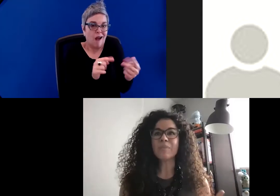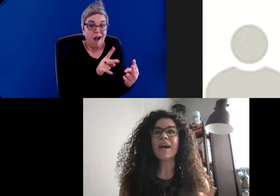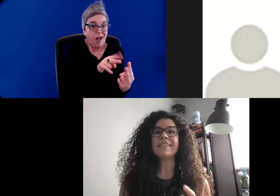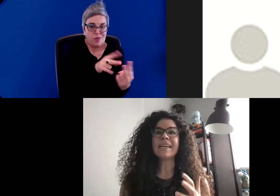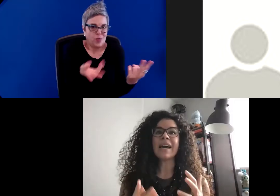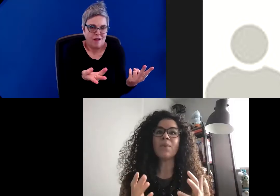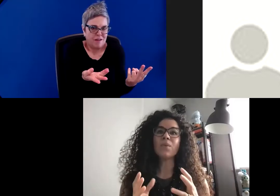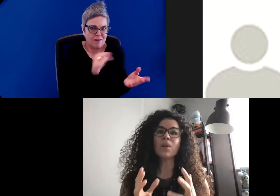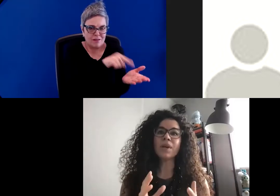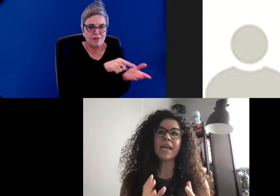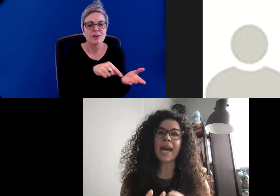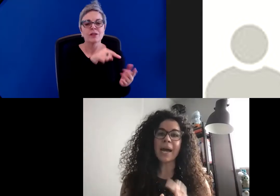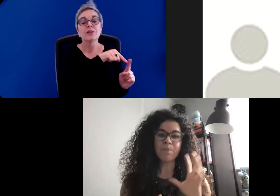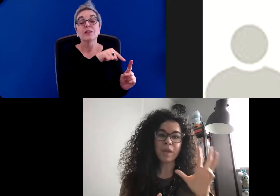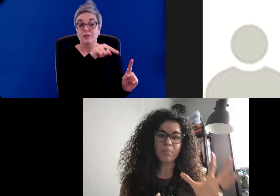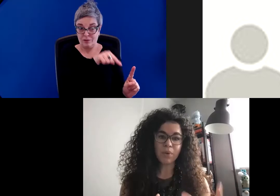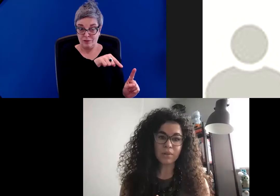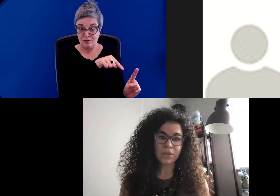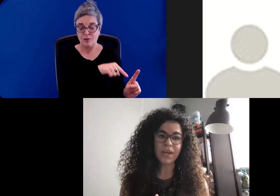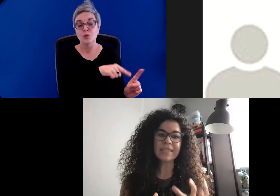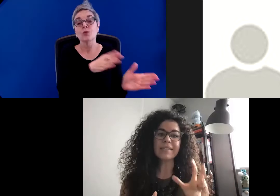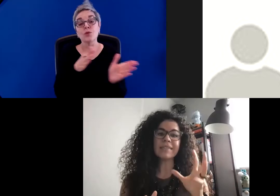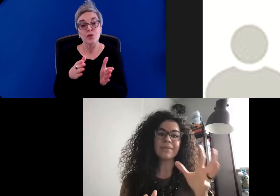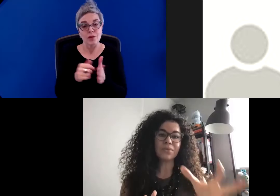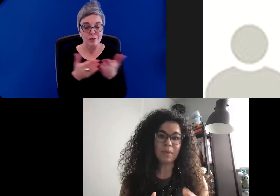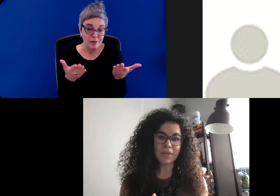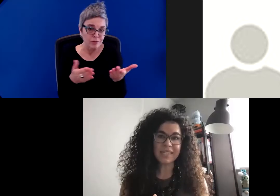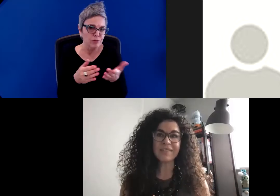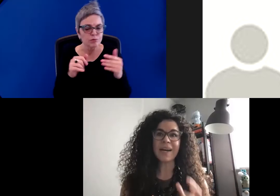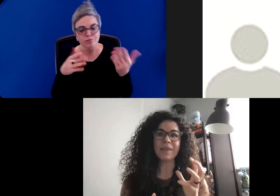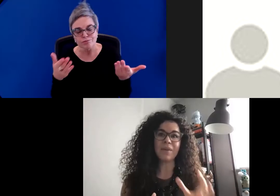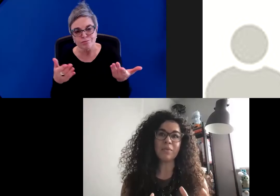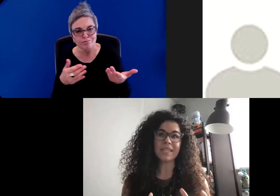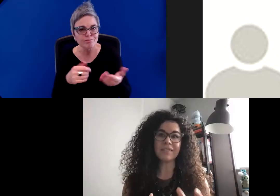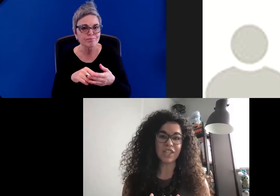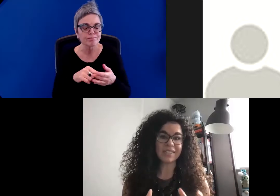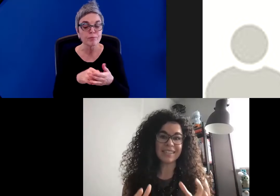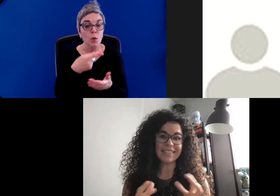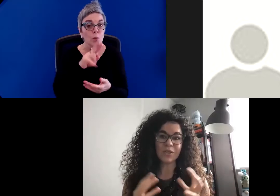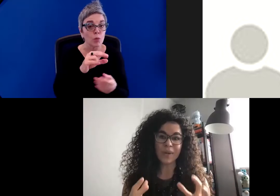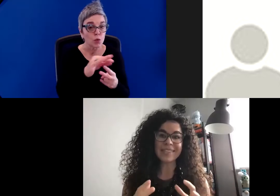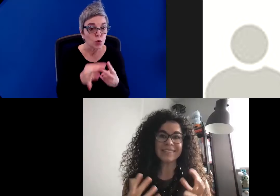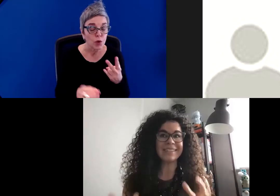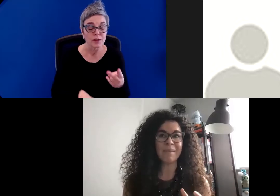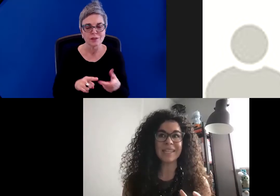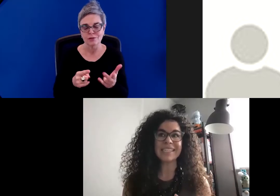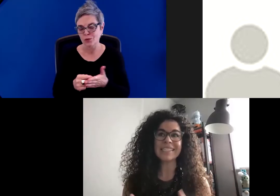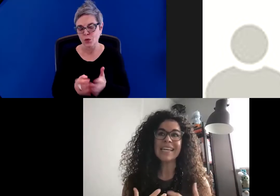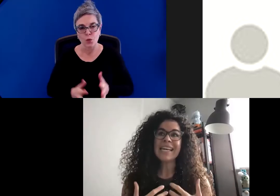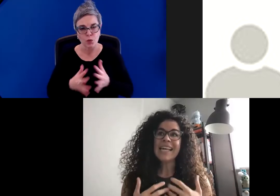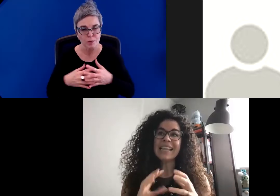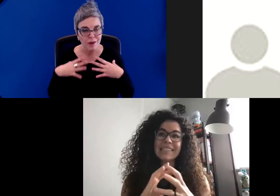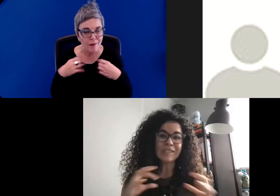as surprising that when we're looking at pro-choice, reproductive health, and reproductive justice tweets and